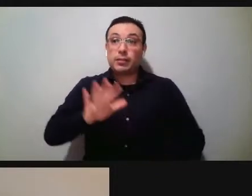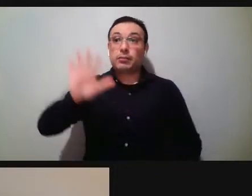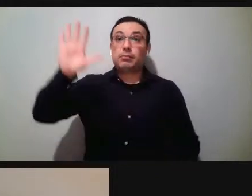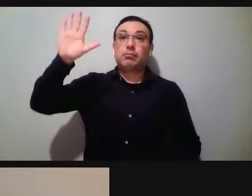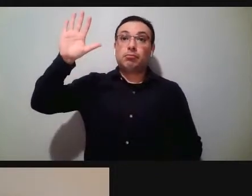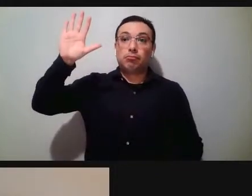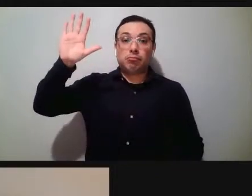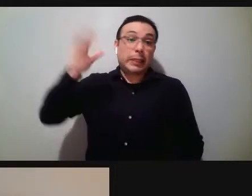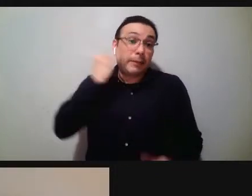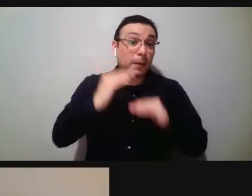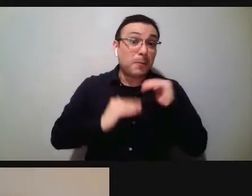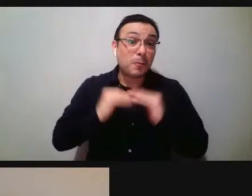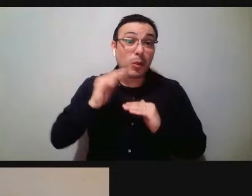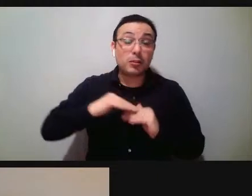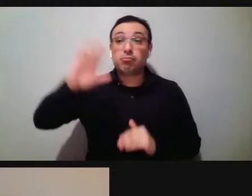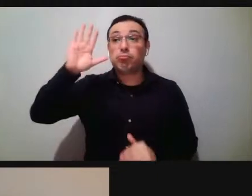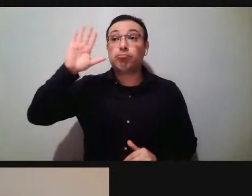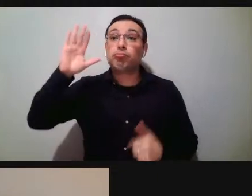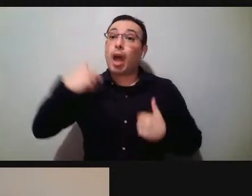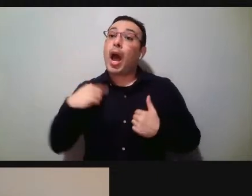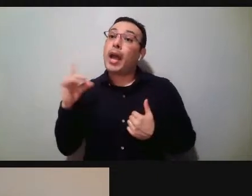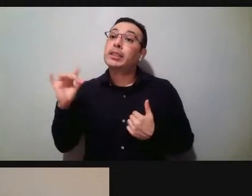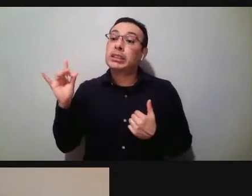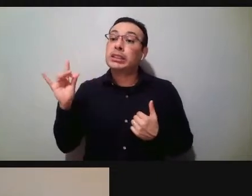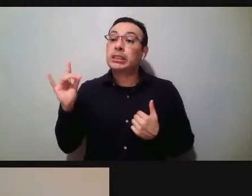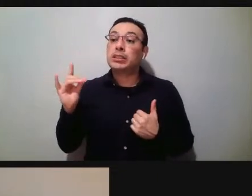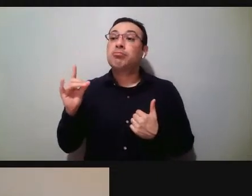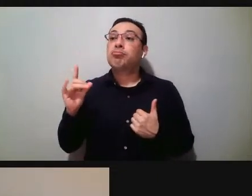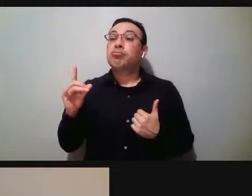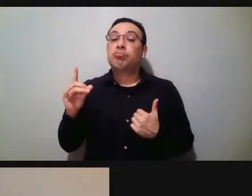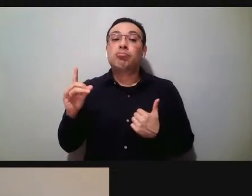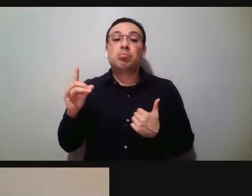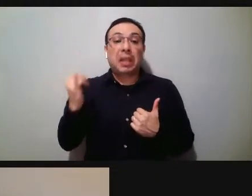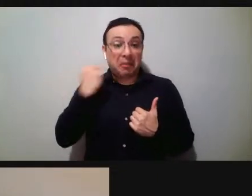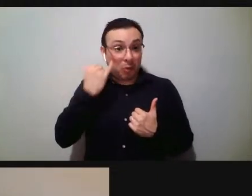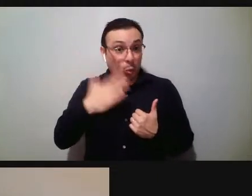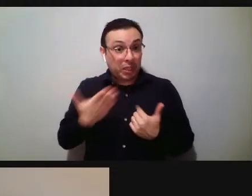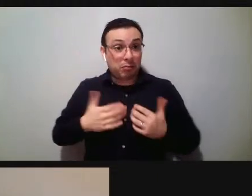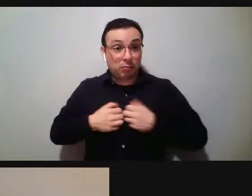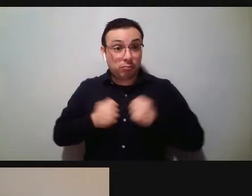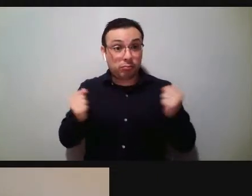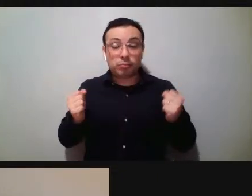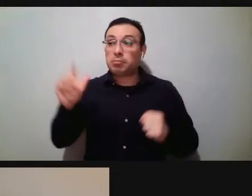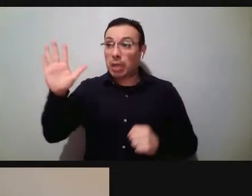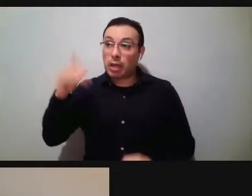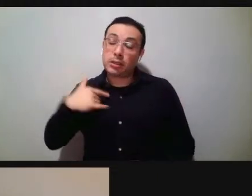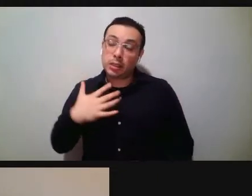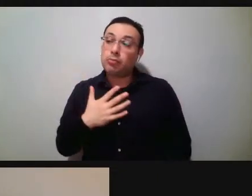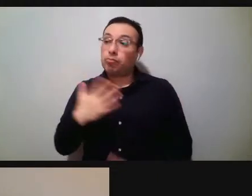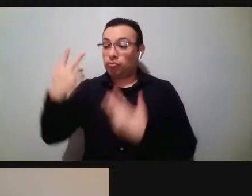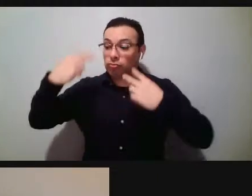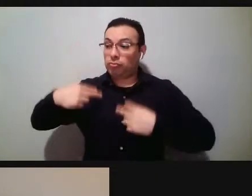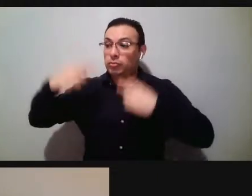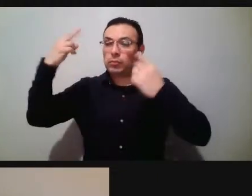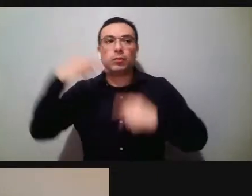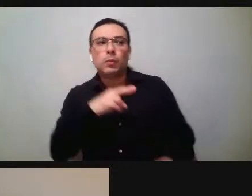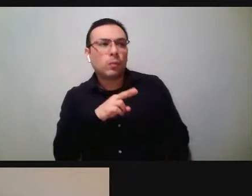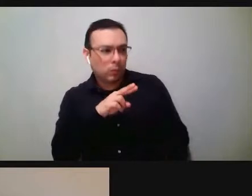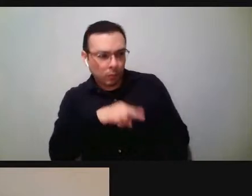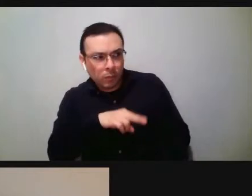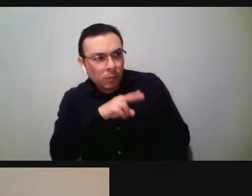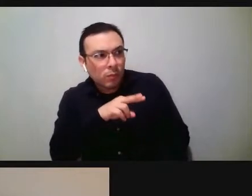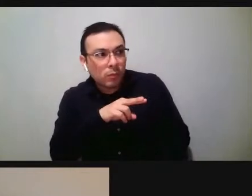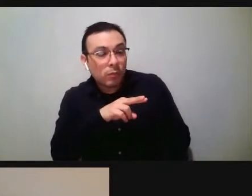status after you've gotten it, and talking to family and friends about that, I think that makes a large impact as